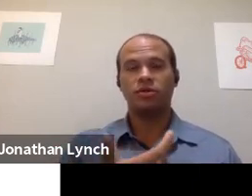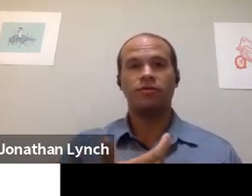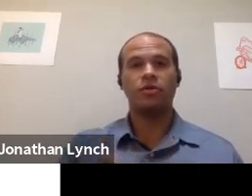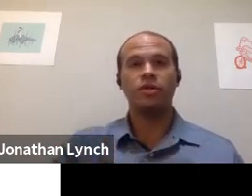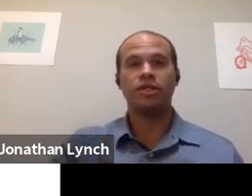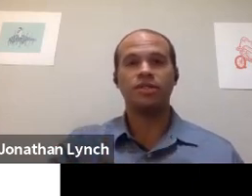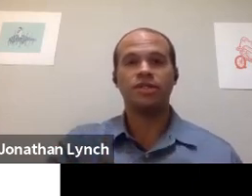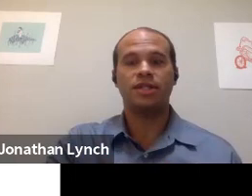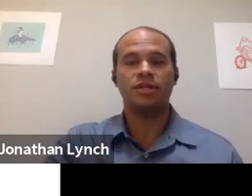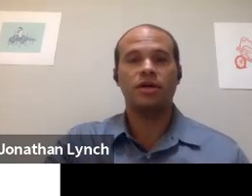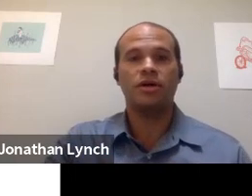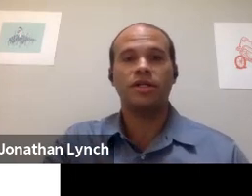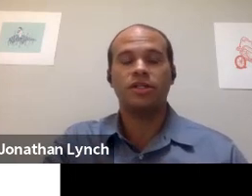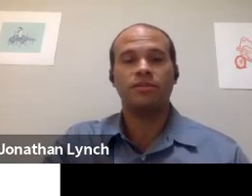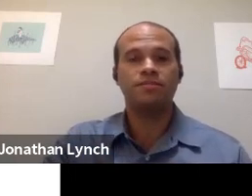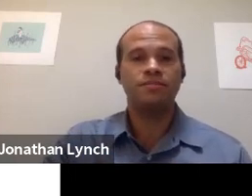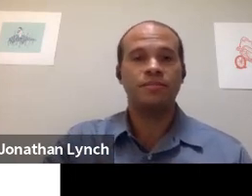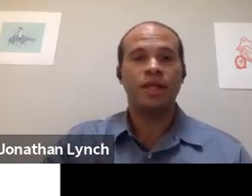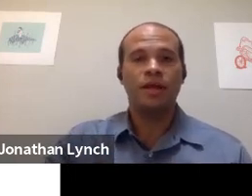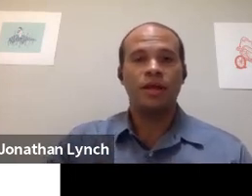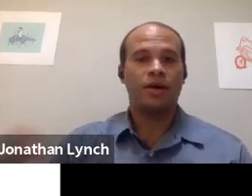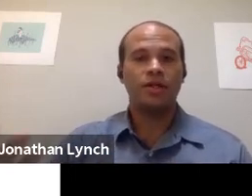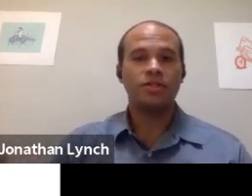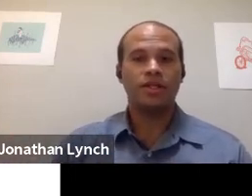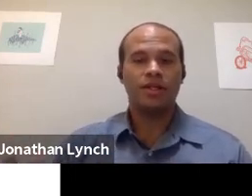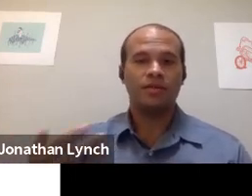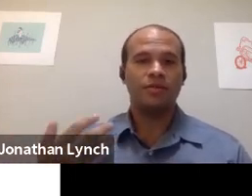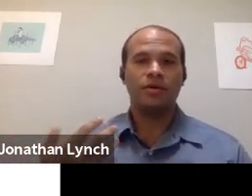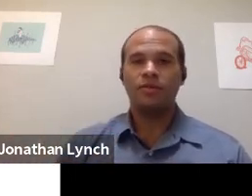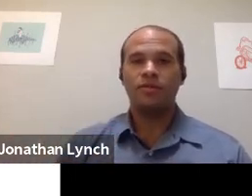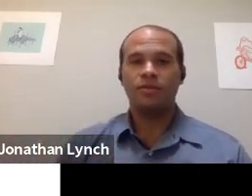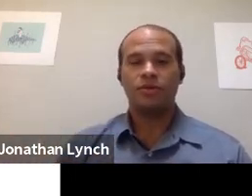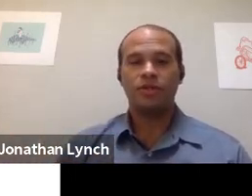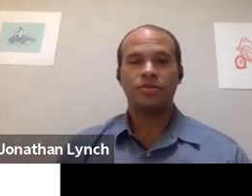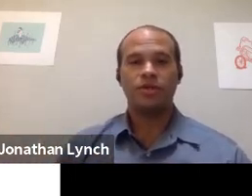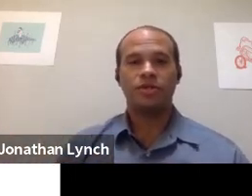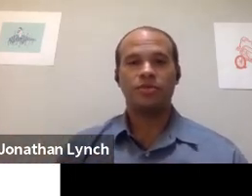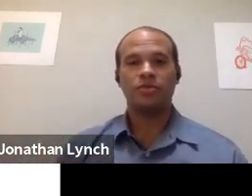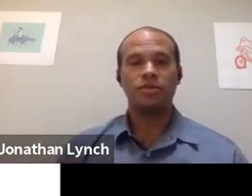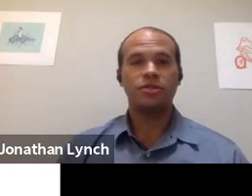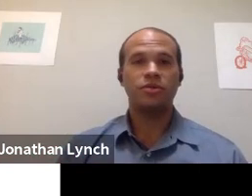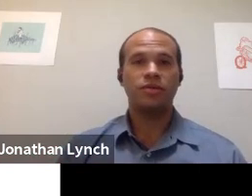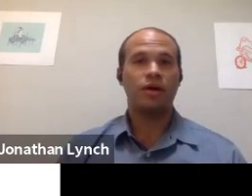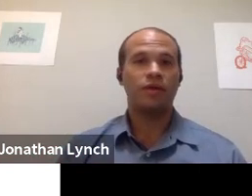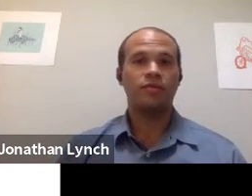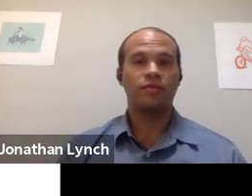at that one sort of fingerprinting 16S RNA gene. Now, interestingly, between these three subgroups, two of them are from